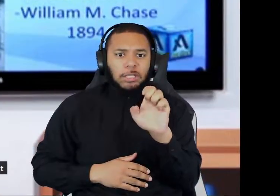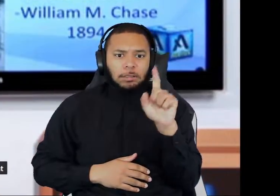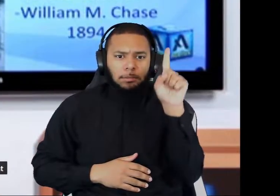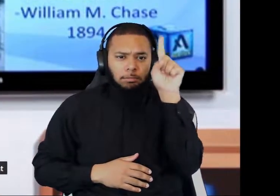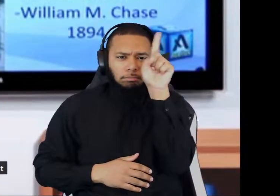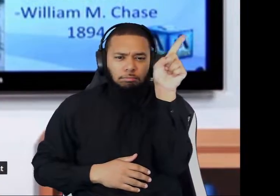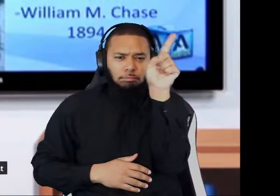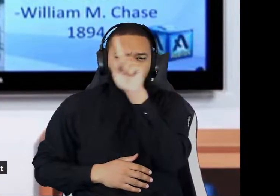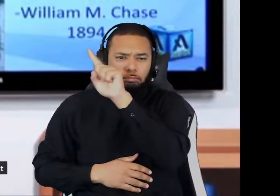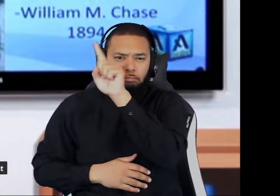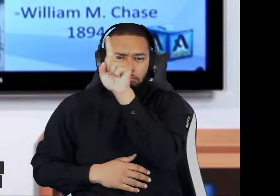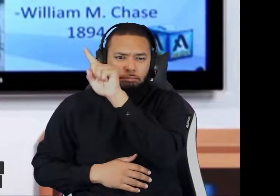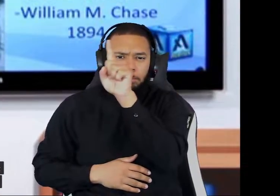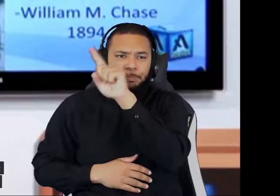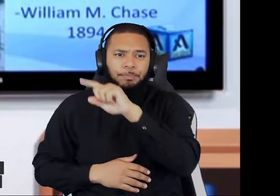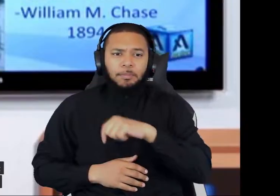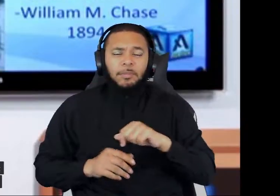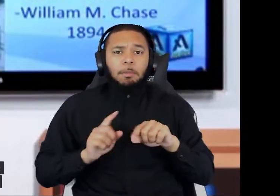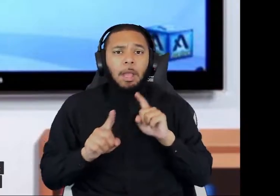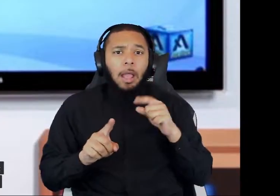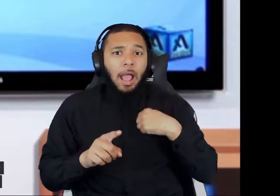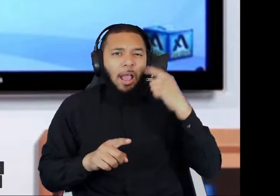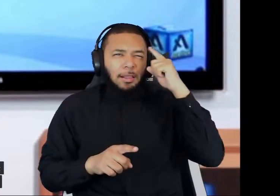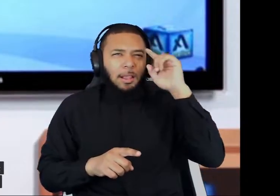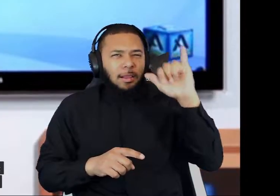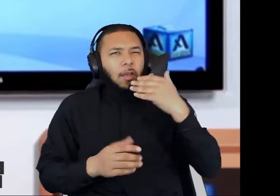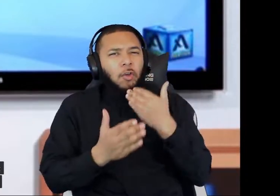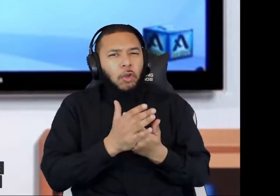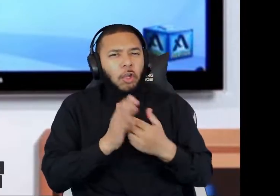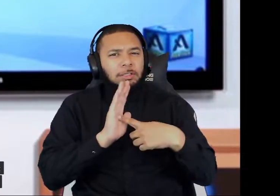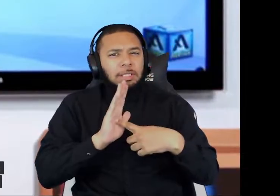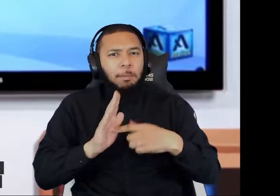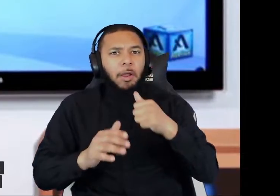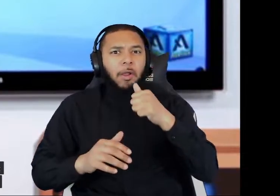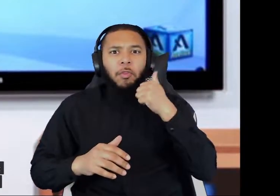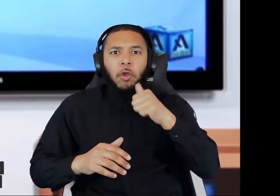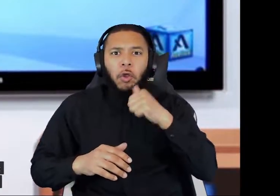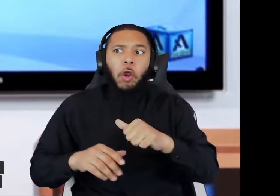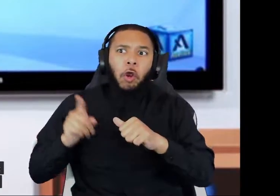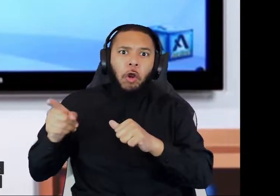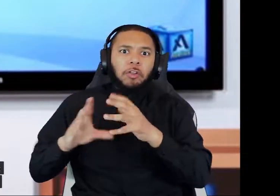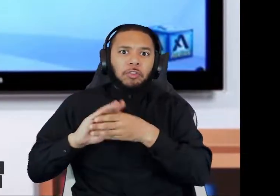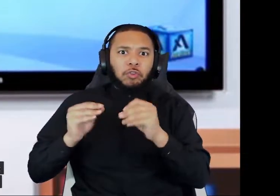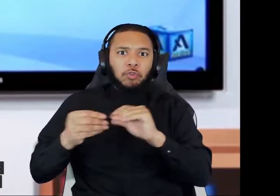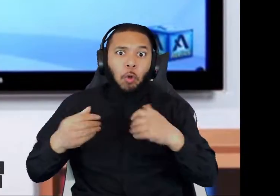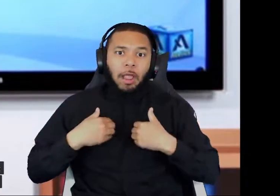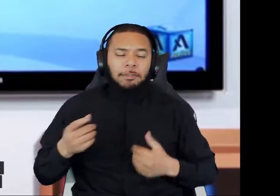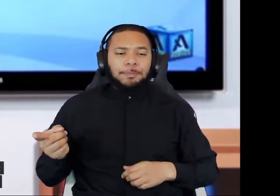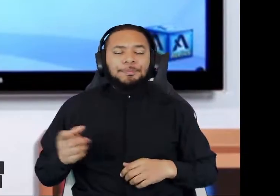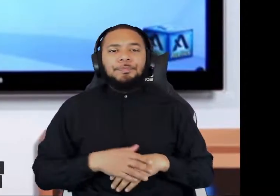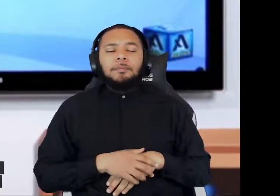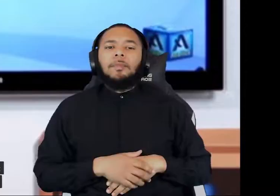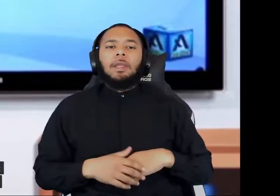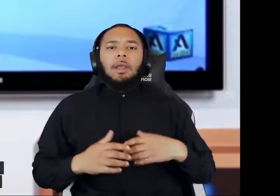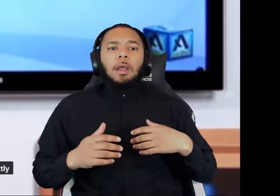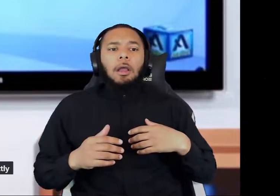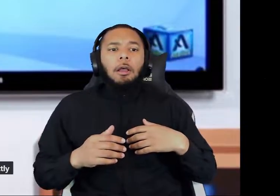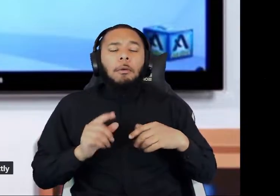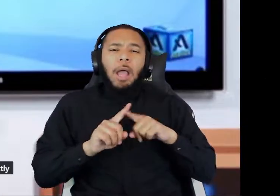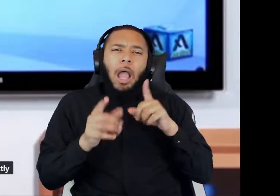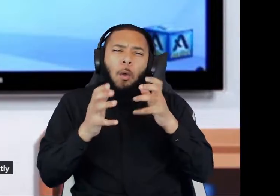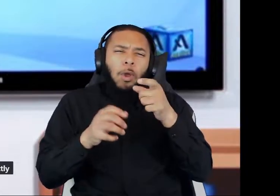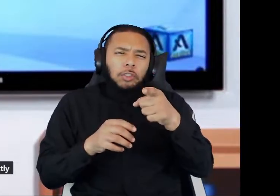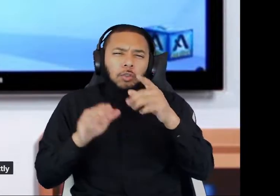you will encounter in this story, I think. As you read the story, I want you to focus on an element of plot